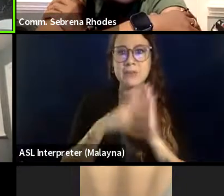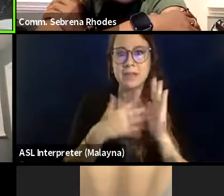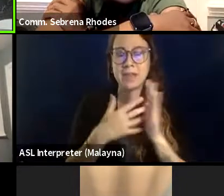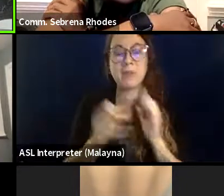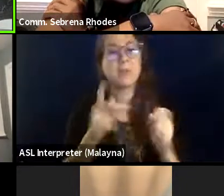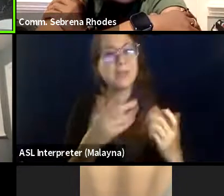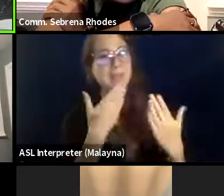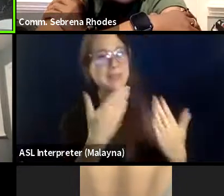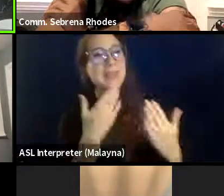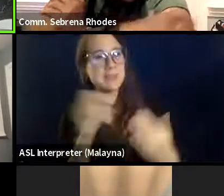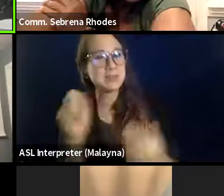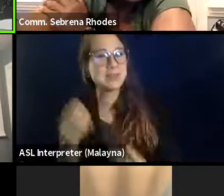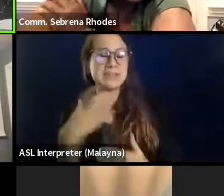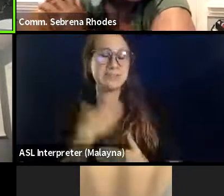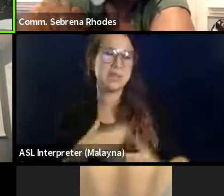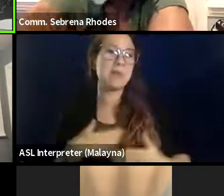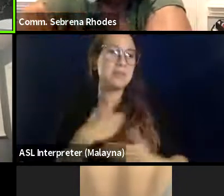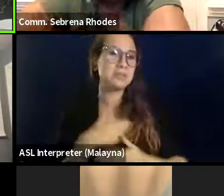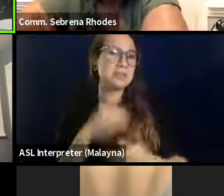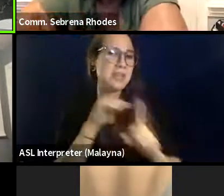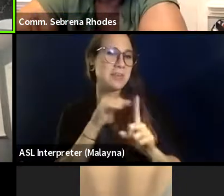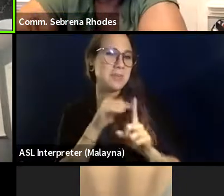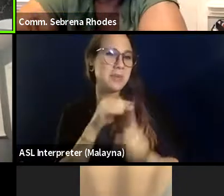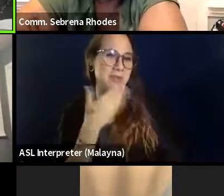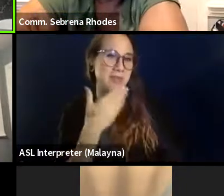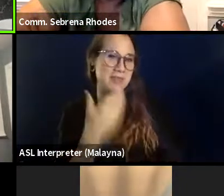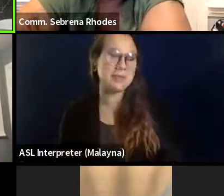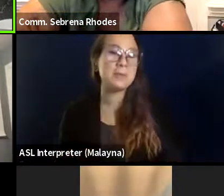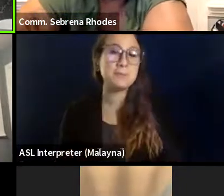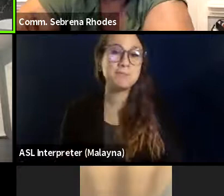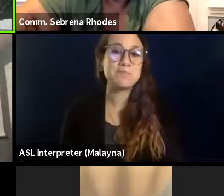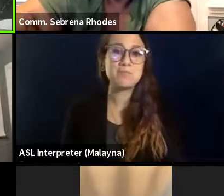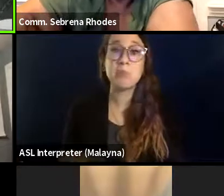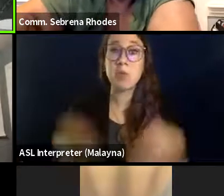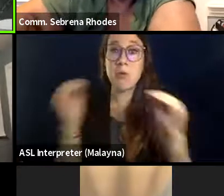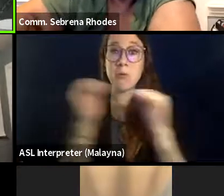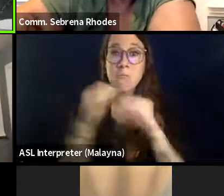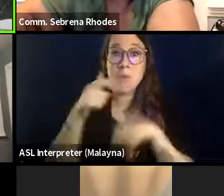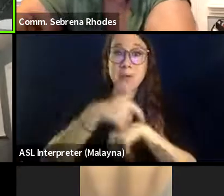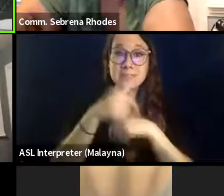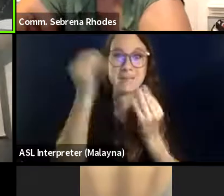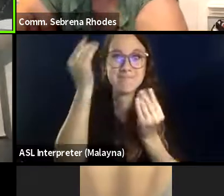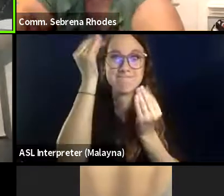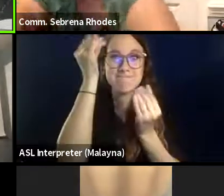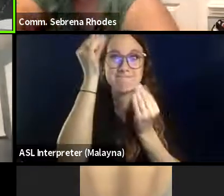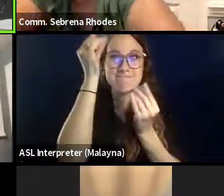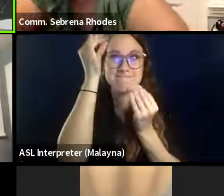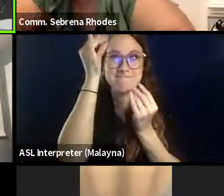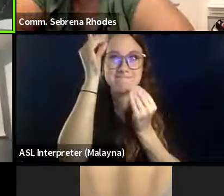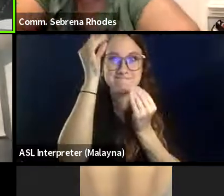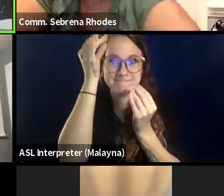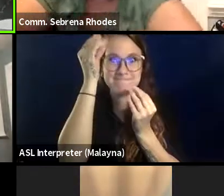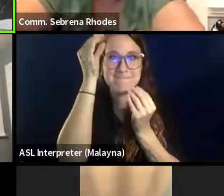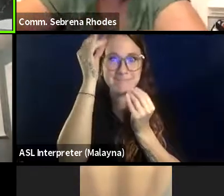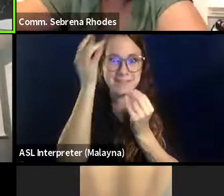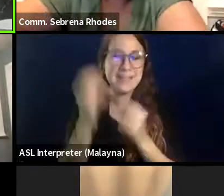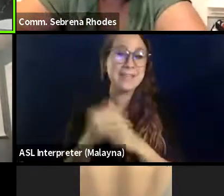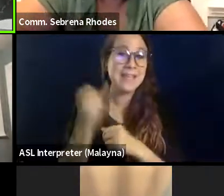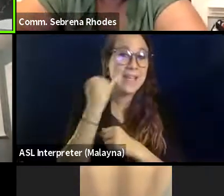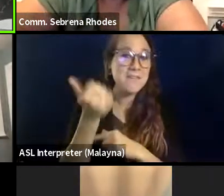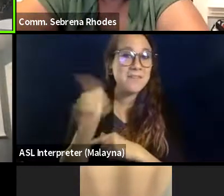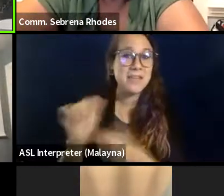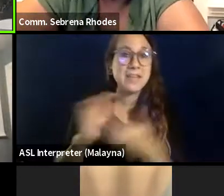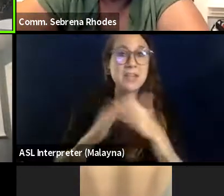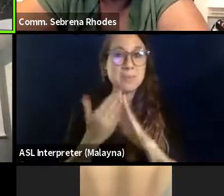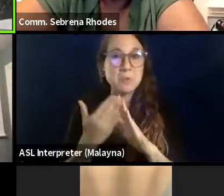you for that. I appreciate that reminder. So this gives you some more time to think, folks out there, if you have any community comments